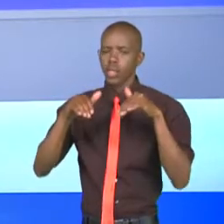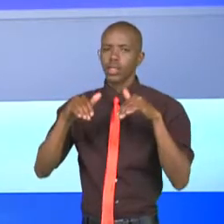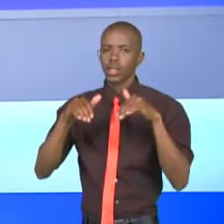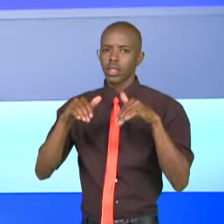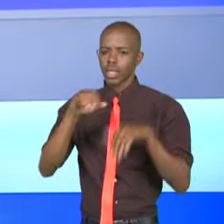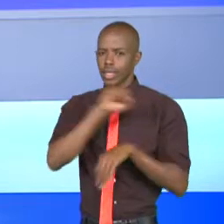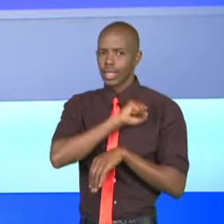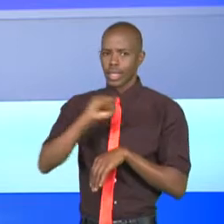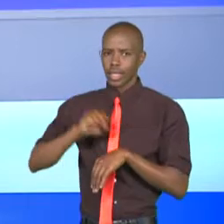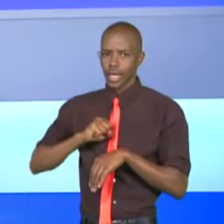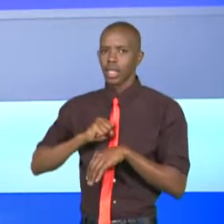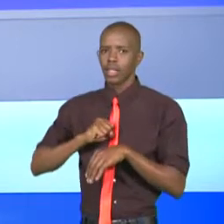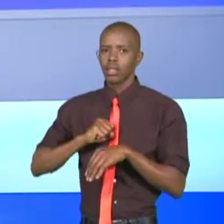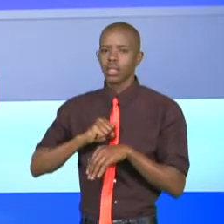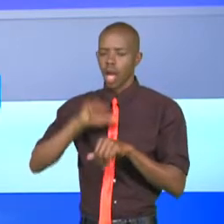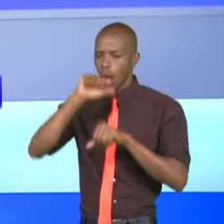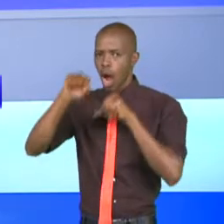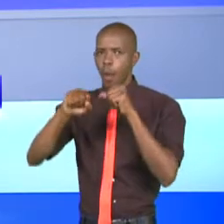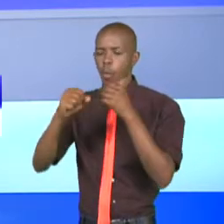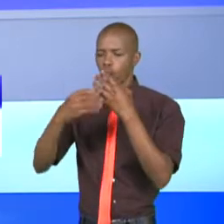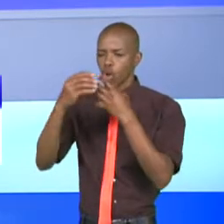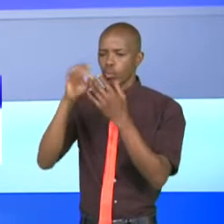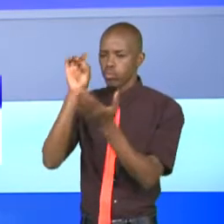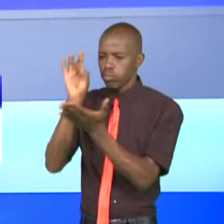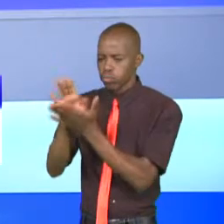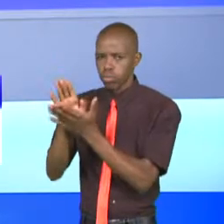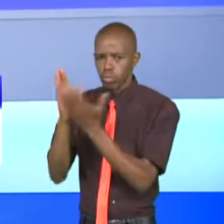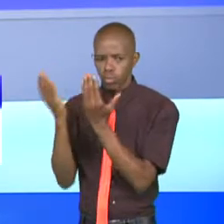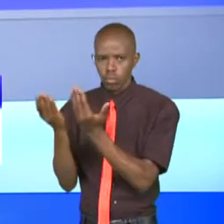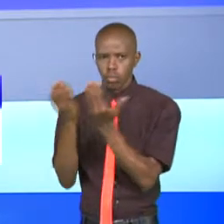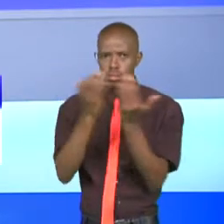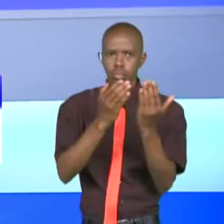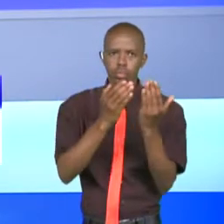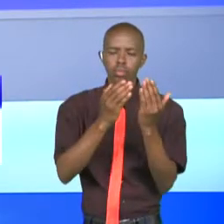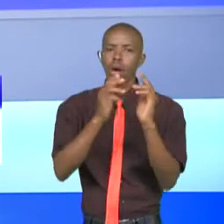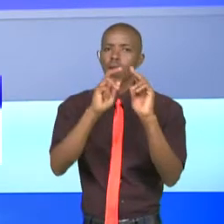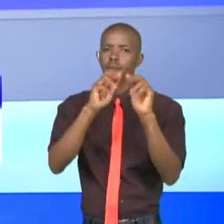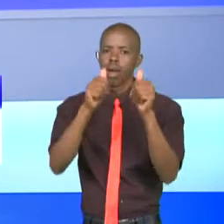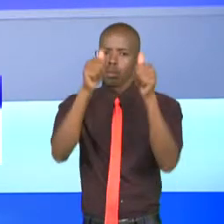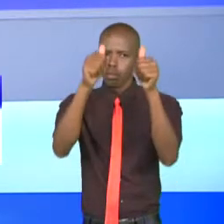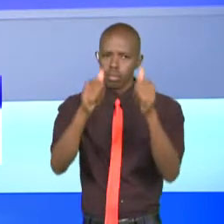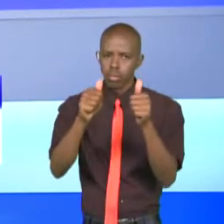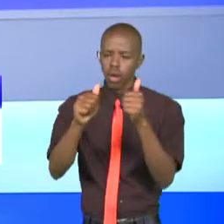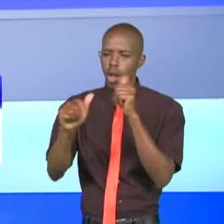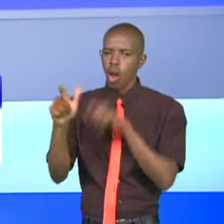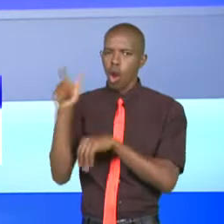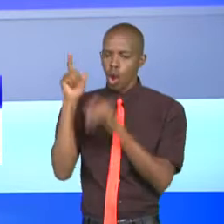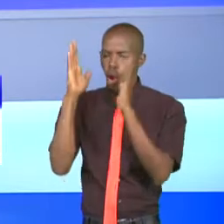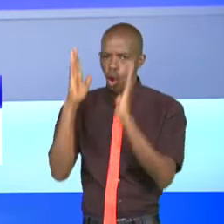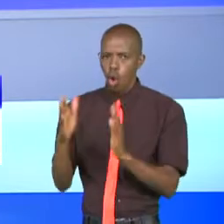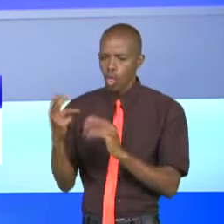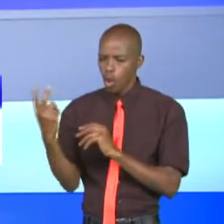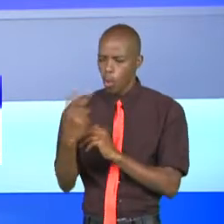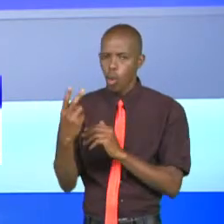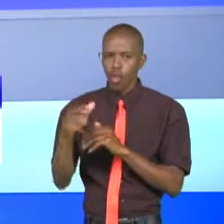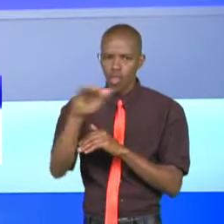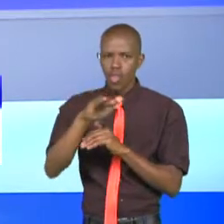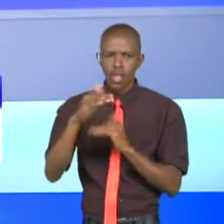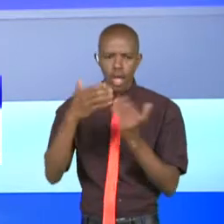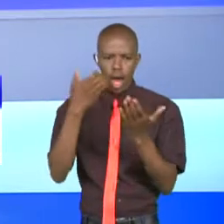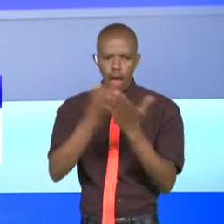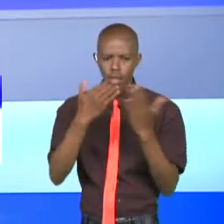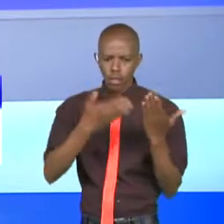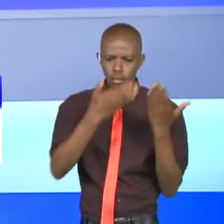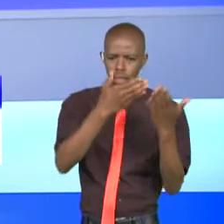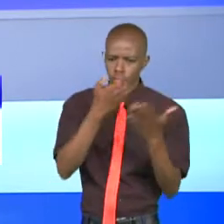Mbuvi Sonko's impeachment motion that was tabled today at the Senate. Lawyers representing both sides of the divide have been submitting their